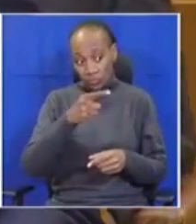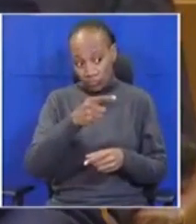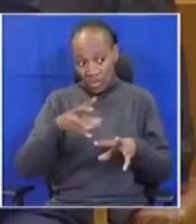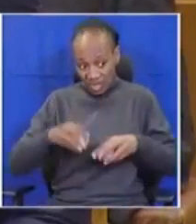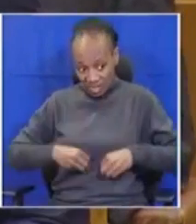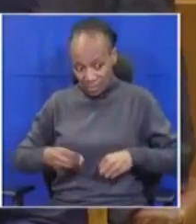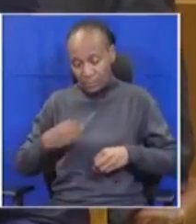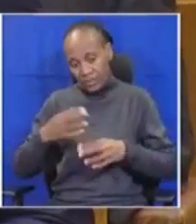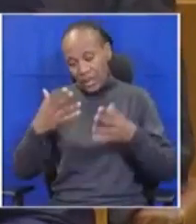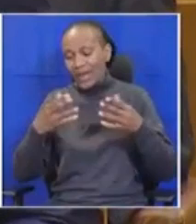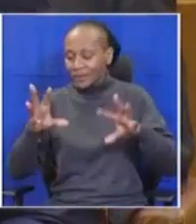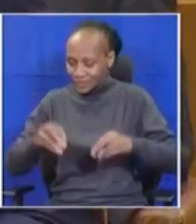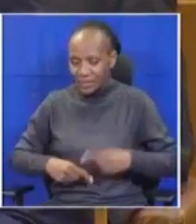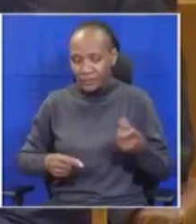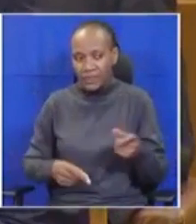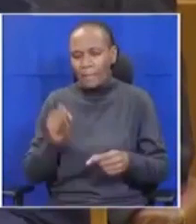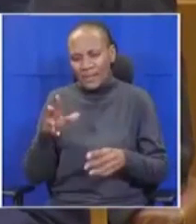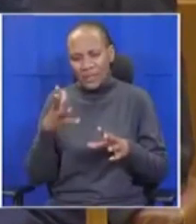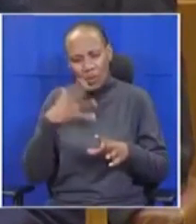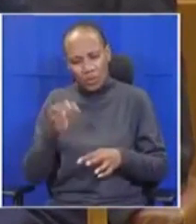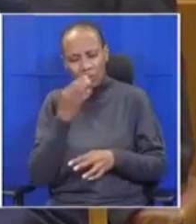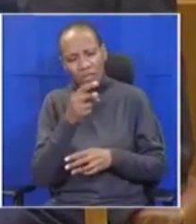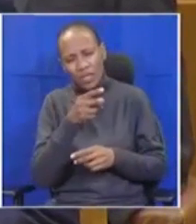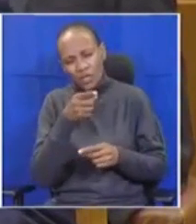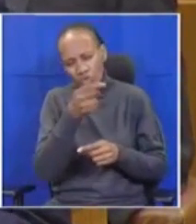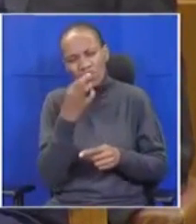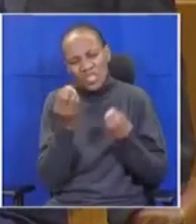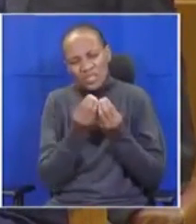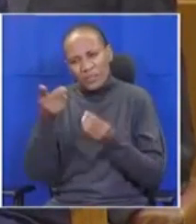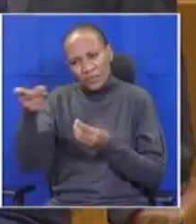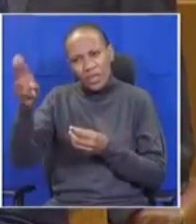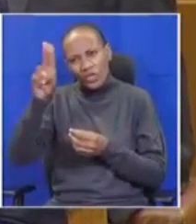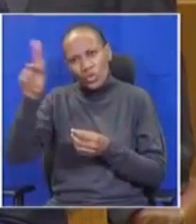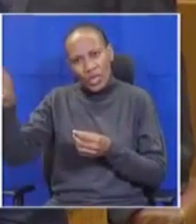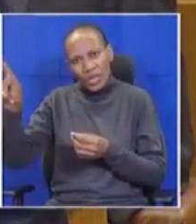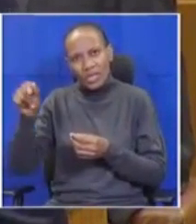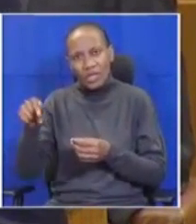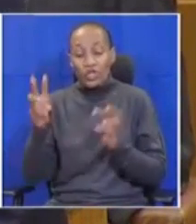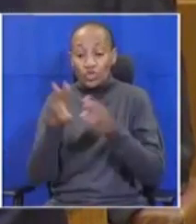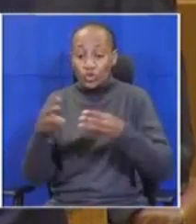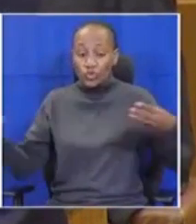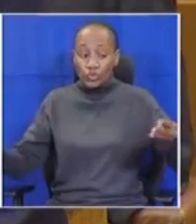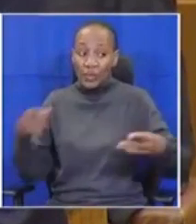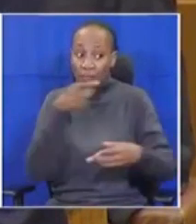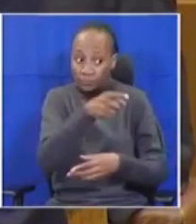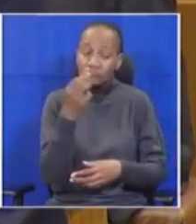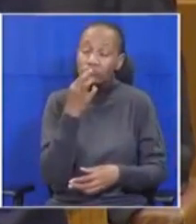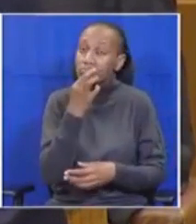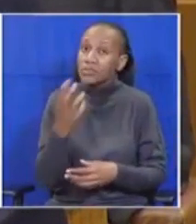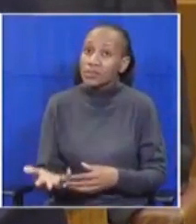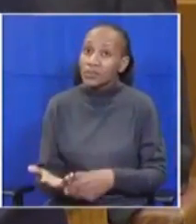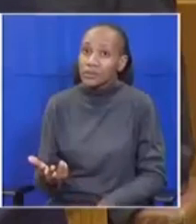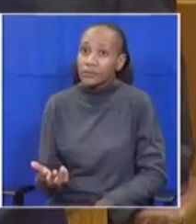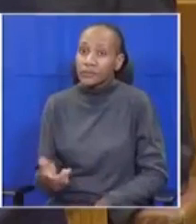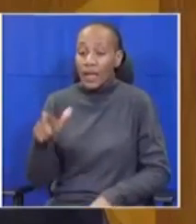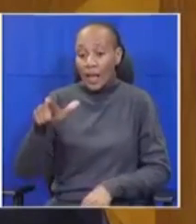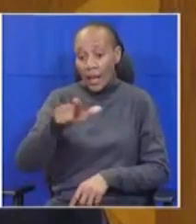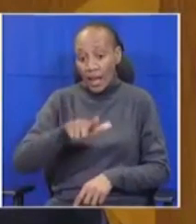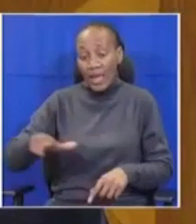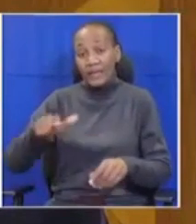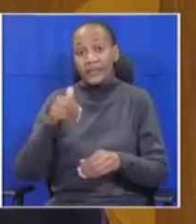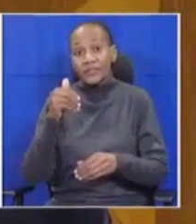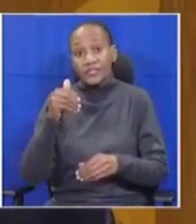speak specifically about the one you made in the UK, where you spoke to a newspaper and affirmed the fact that the land reform